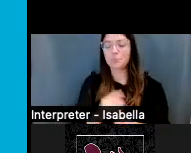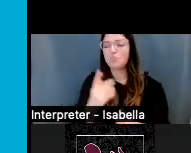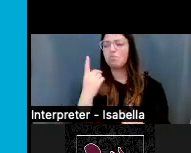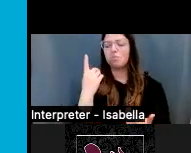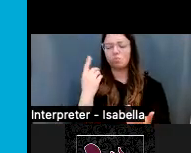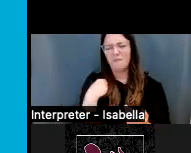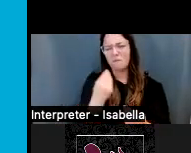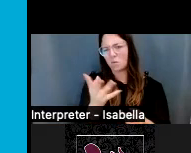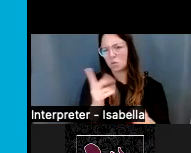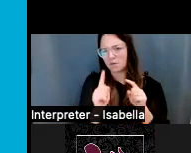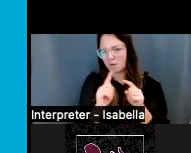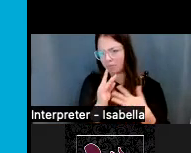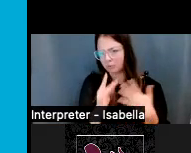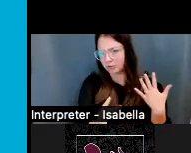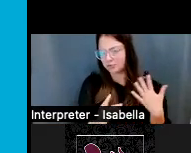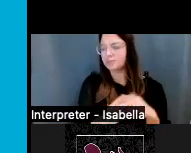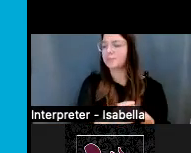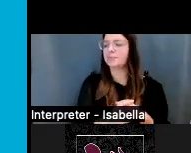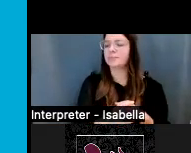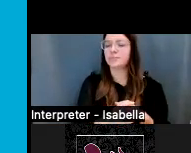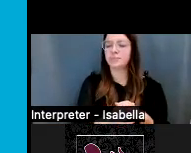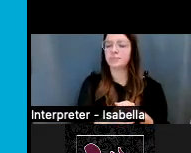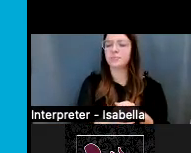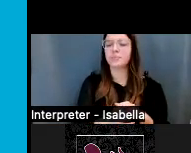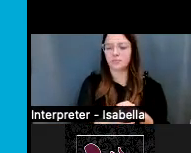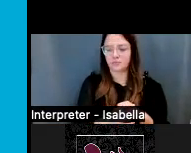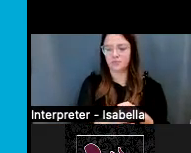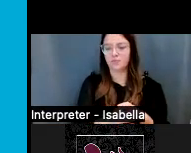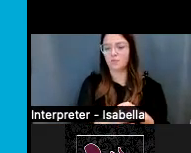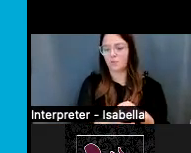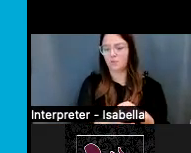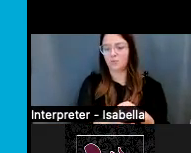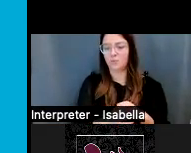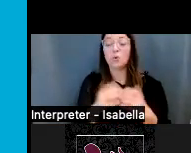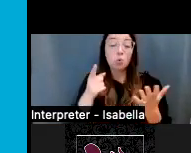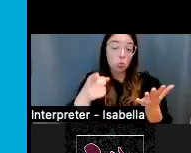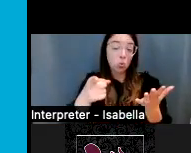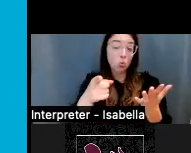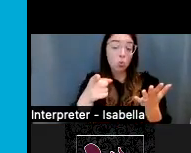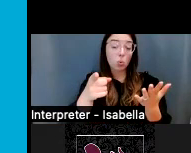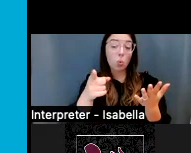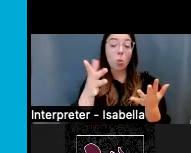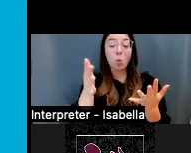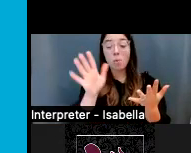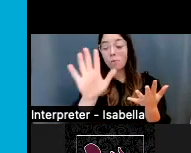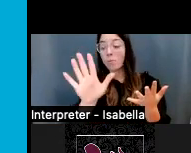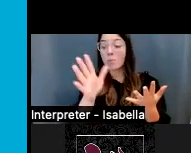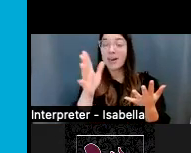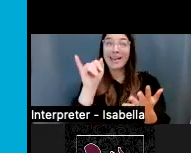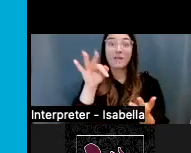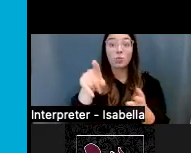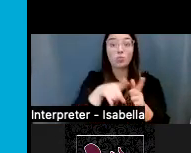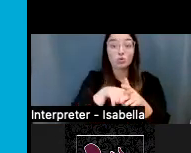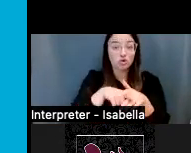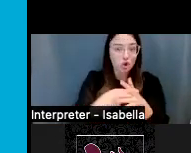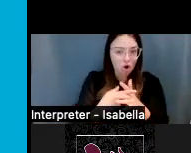appropriate sort of depends on what option you're potentially pursuing. And so, you can continue as an initial matter, if you start having